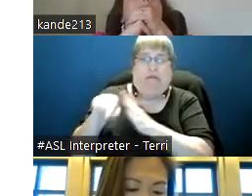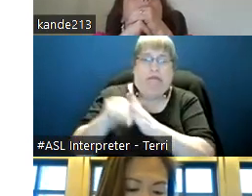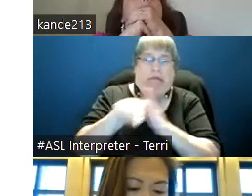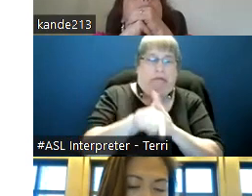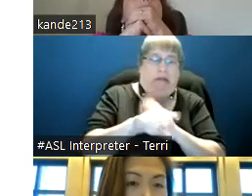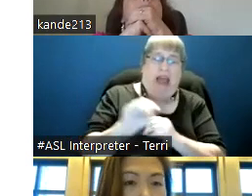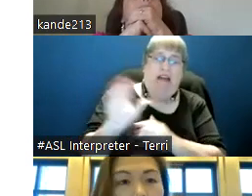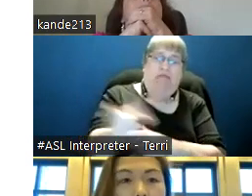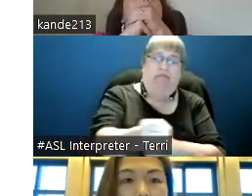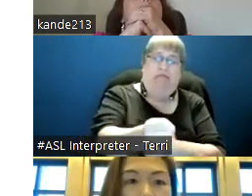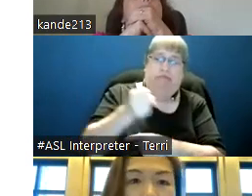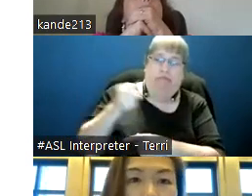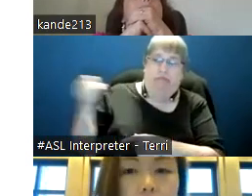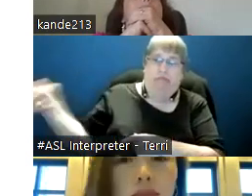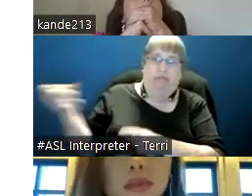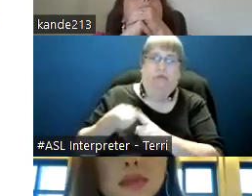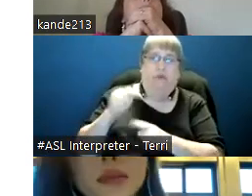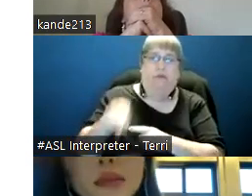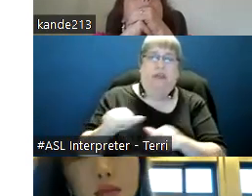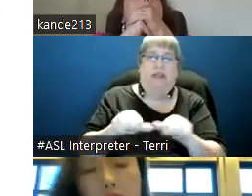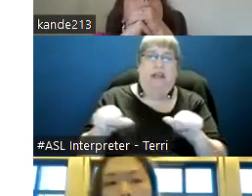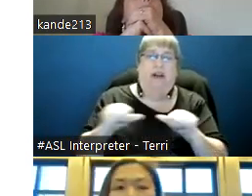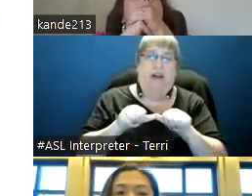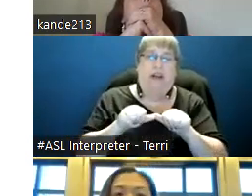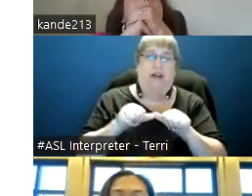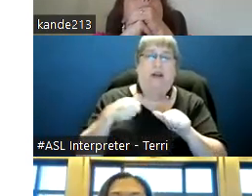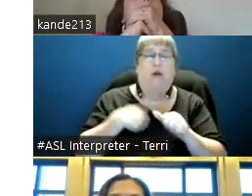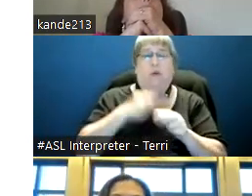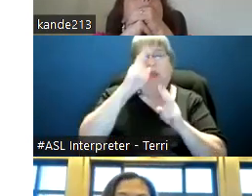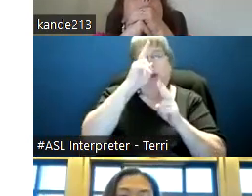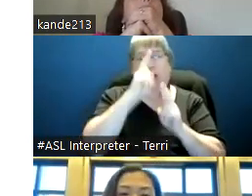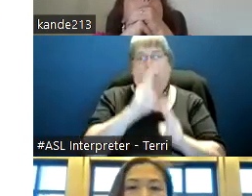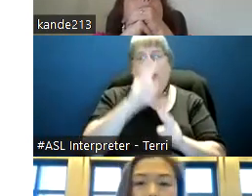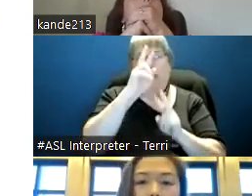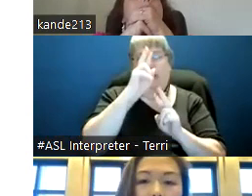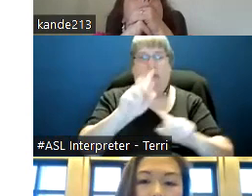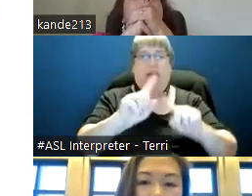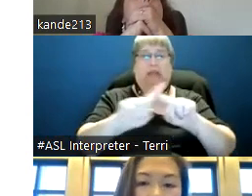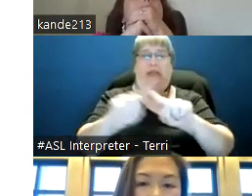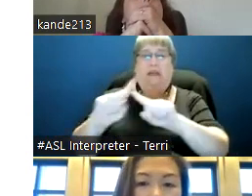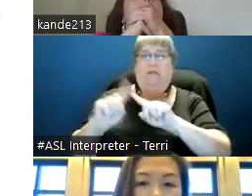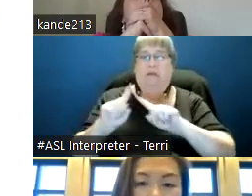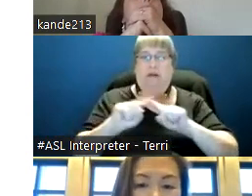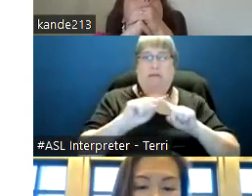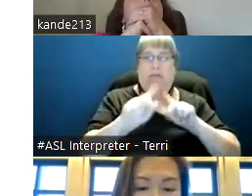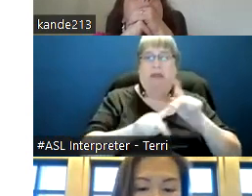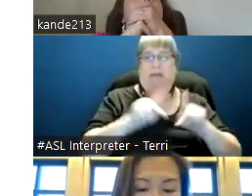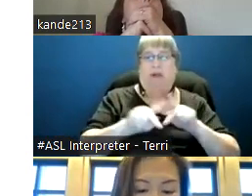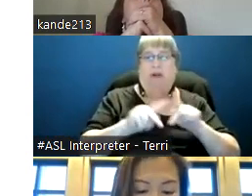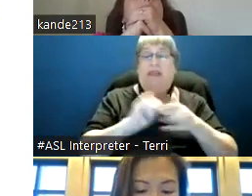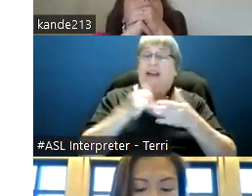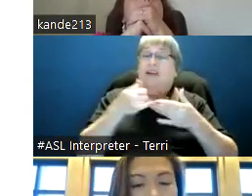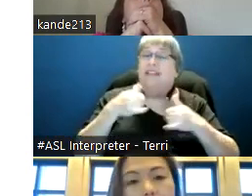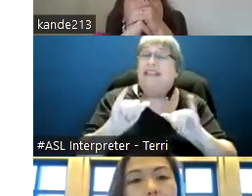this territory. And we honor and respect the many diverse indigenous peoples still connected to